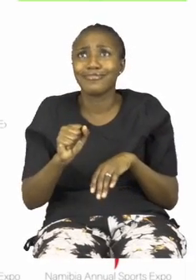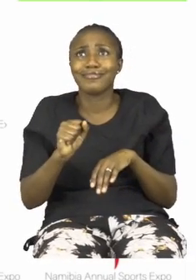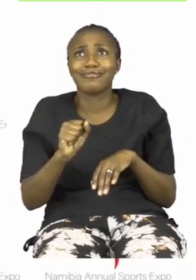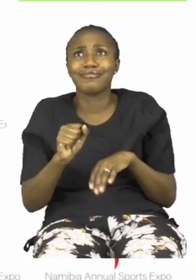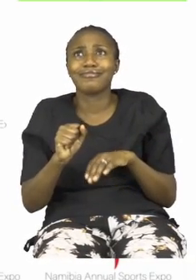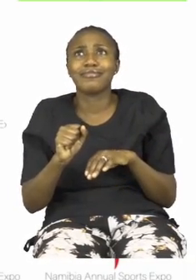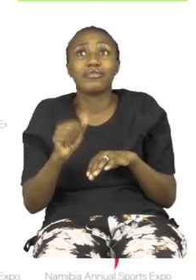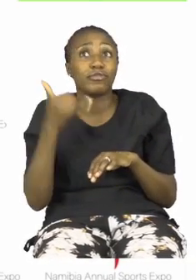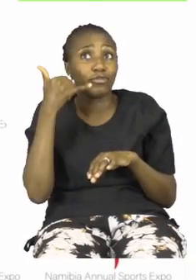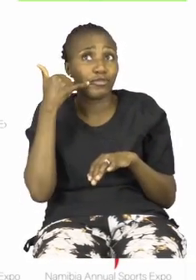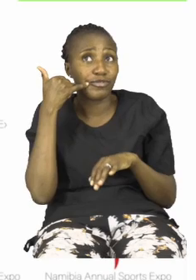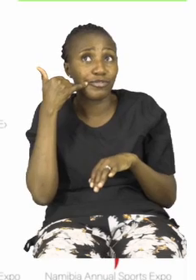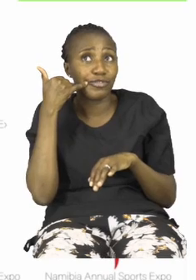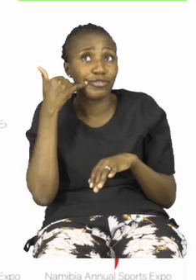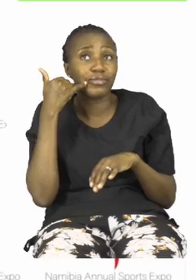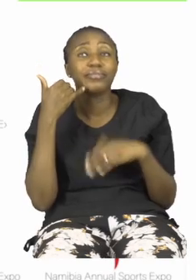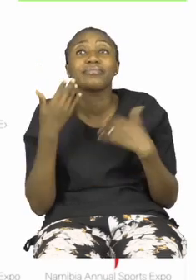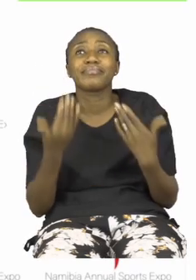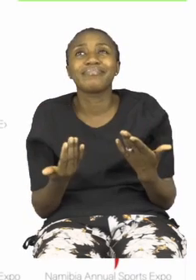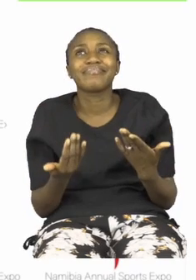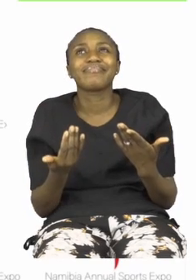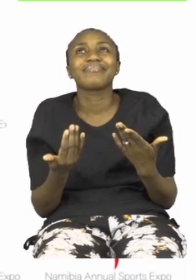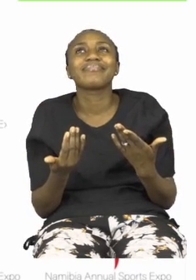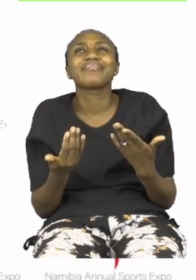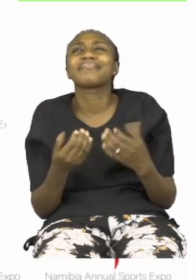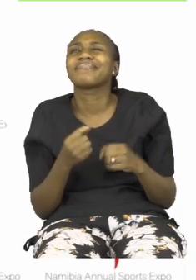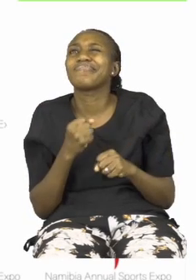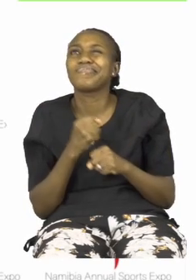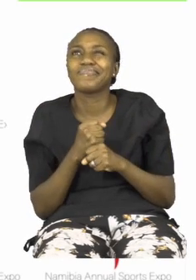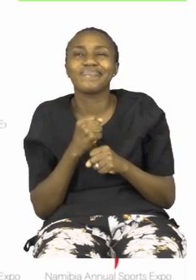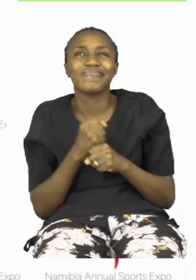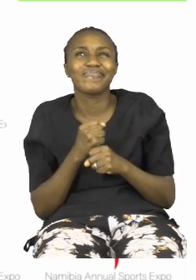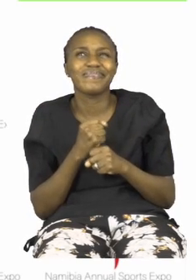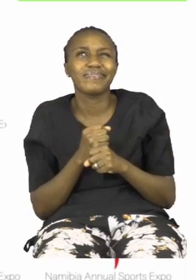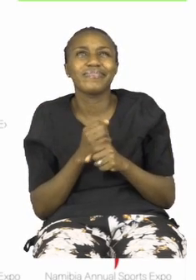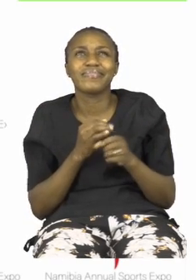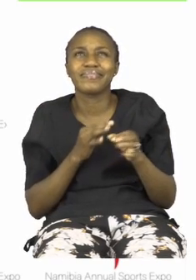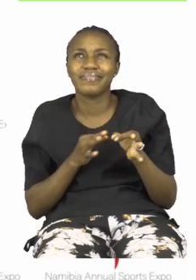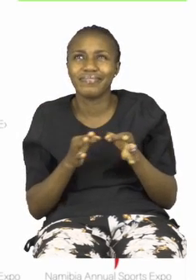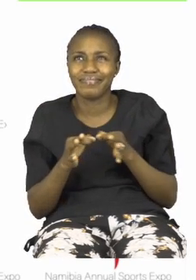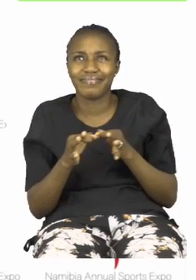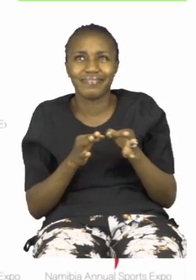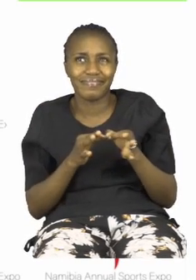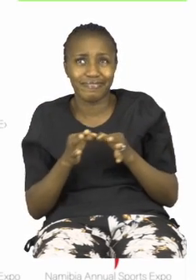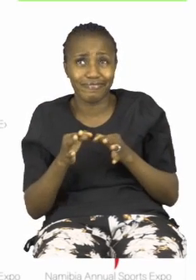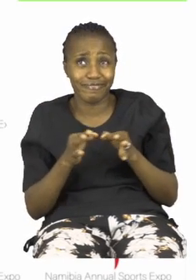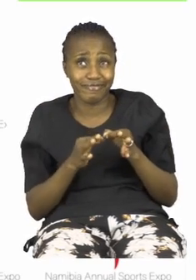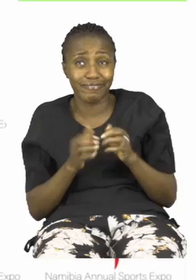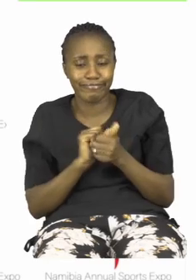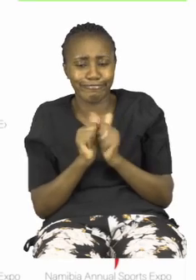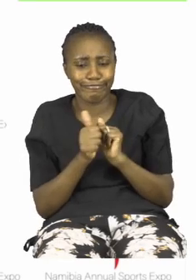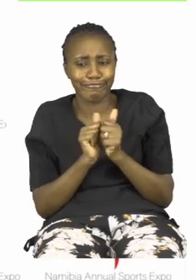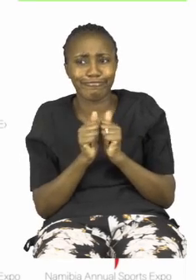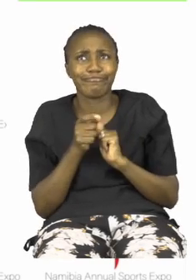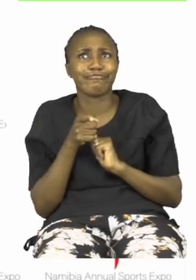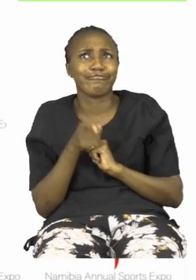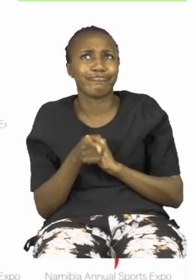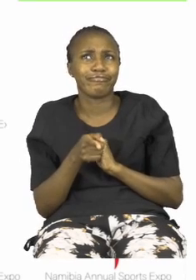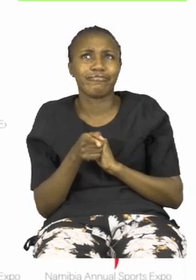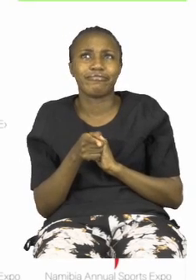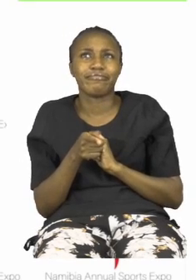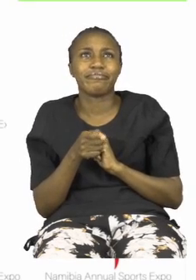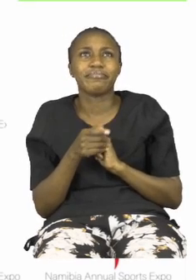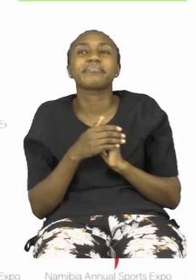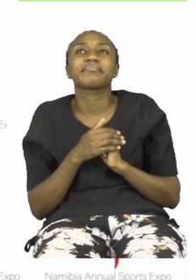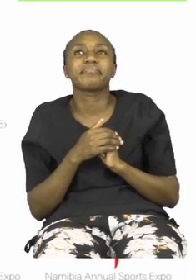now makes you active again. So that's why it's really a very, let's say, deep conversation one has to have before you can